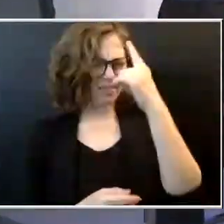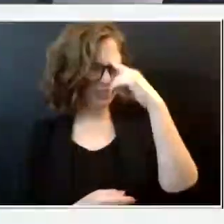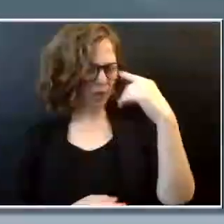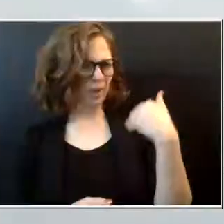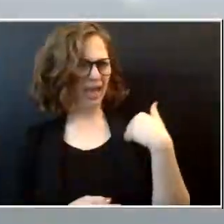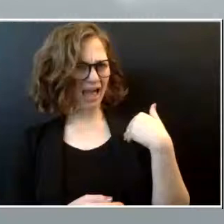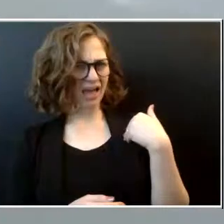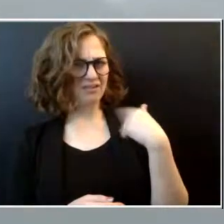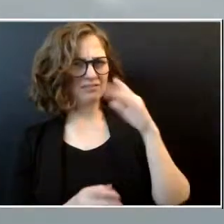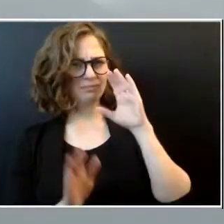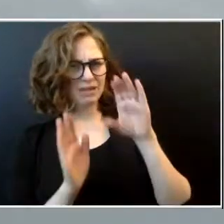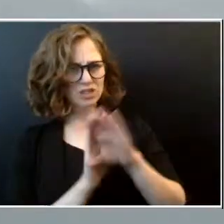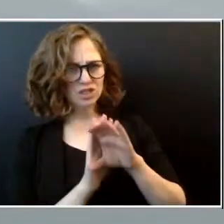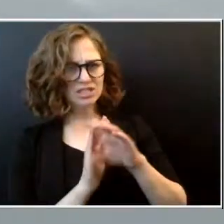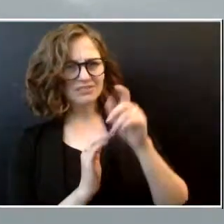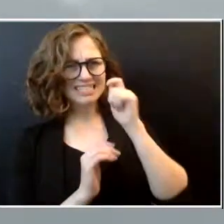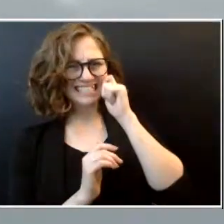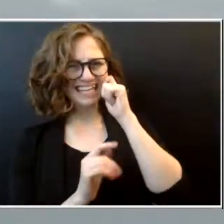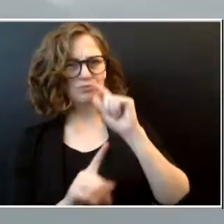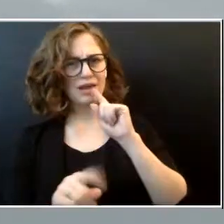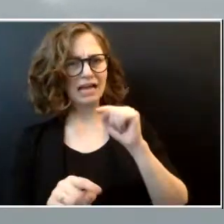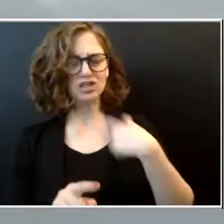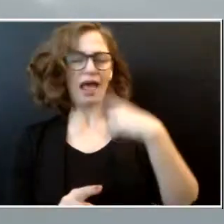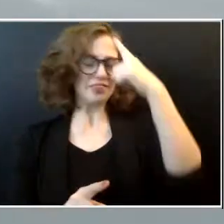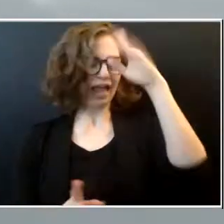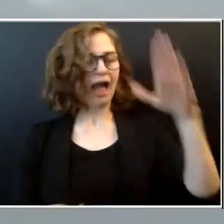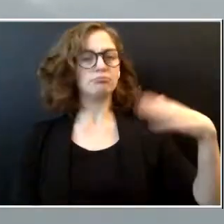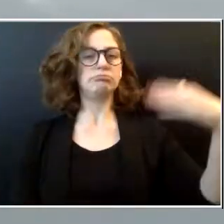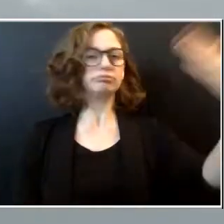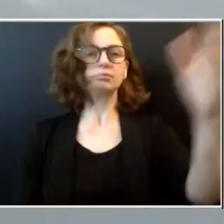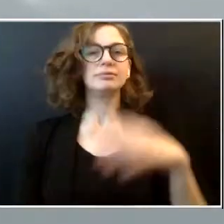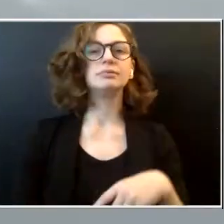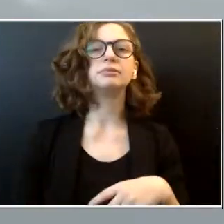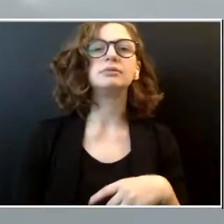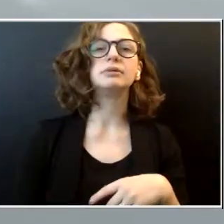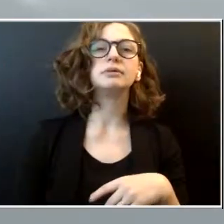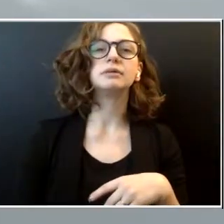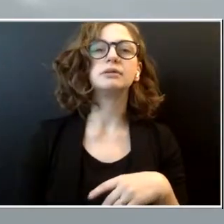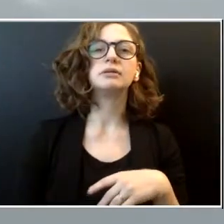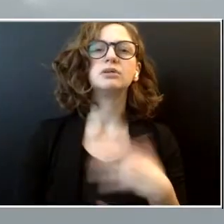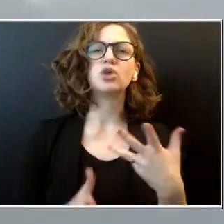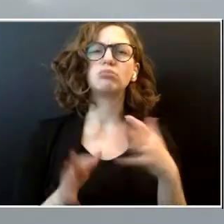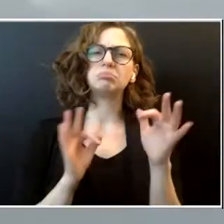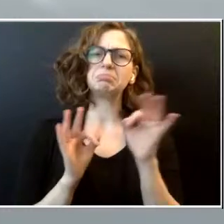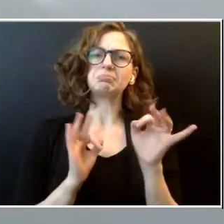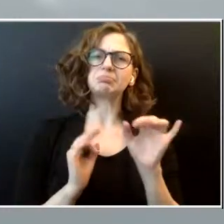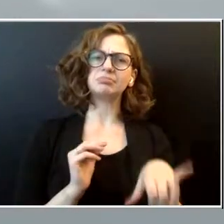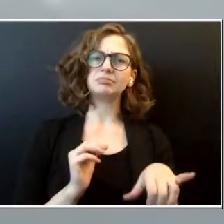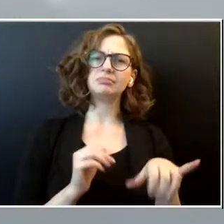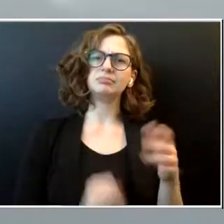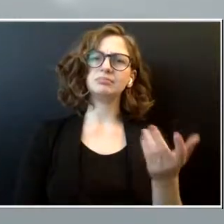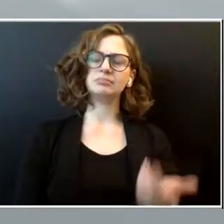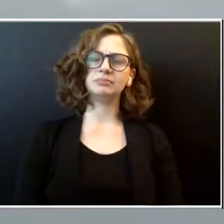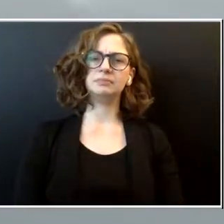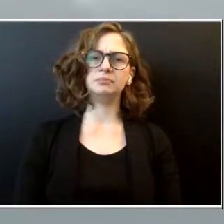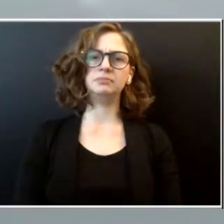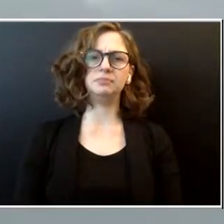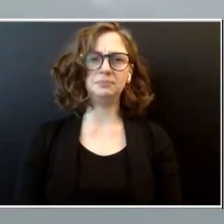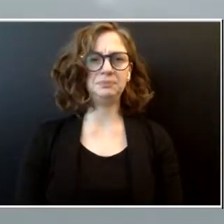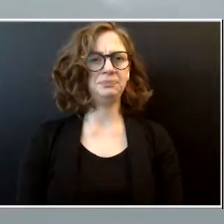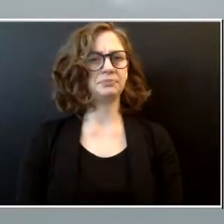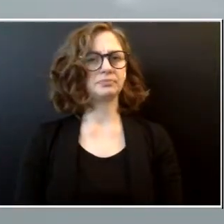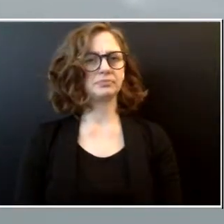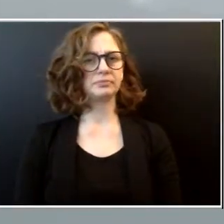think there we go. All right, so talk to us a little bit about this, guys. Let me just sort of go through that. So this